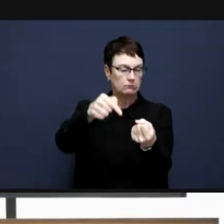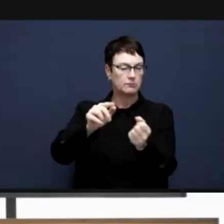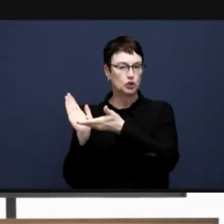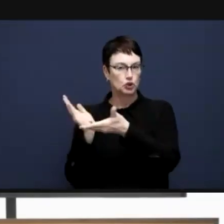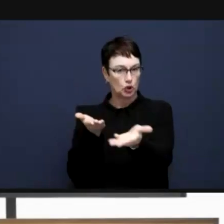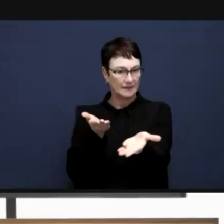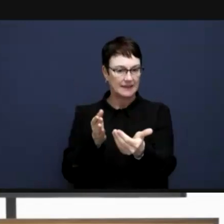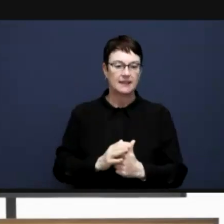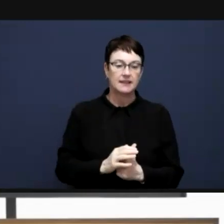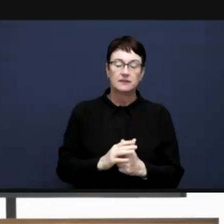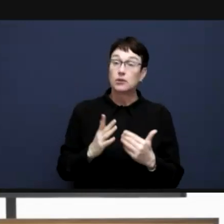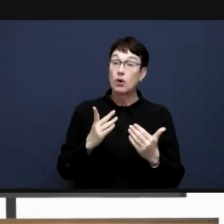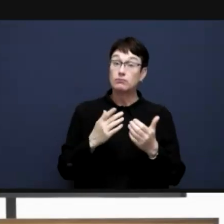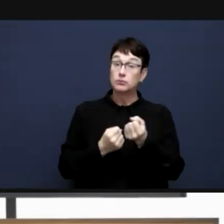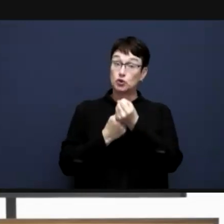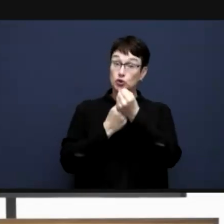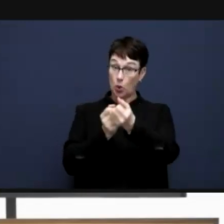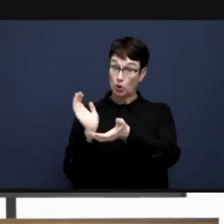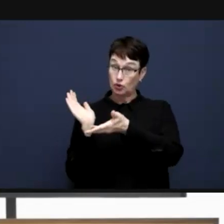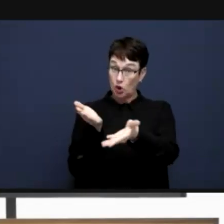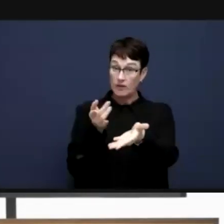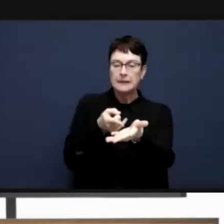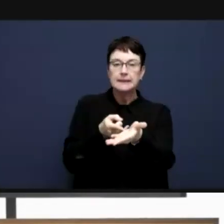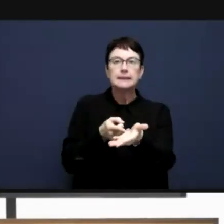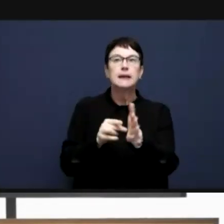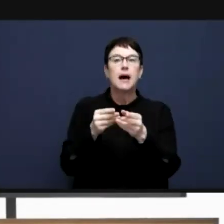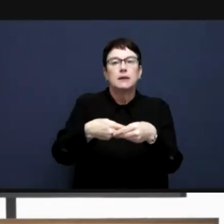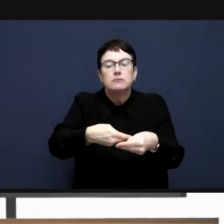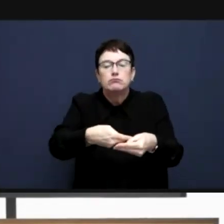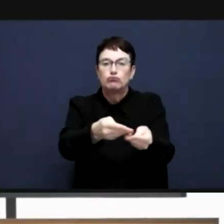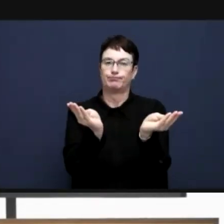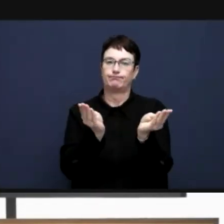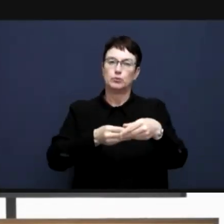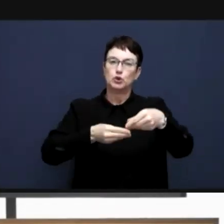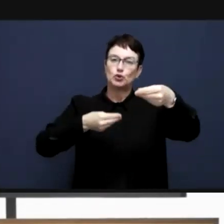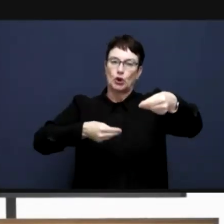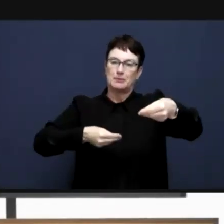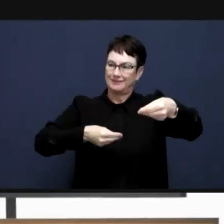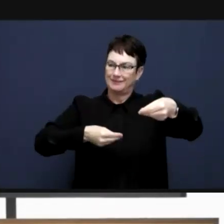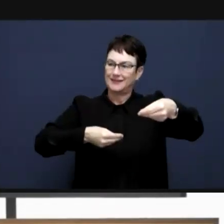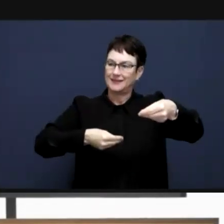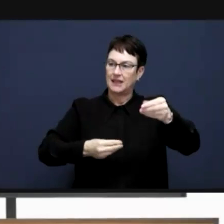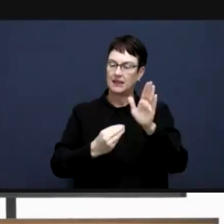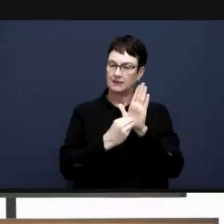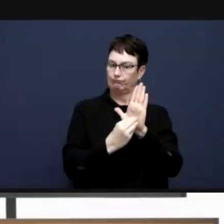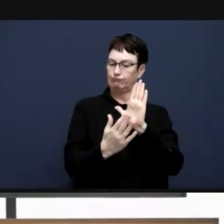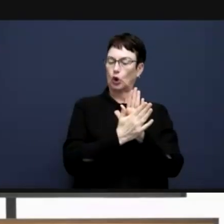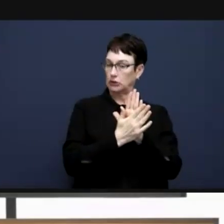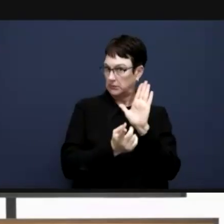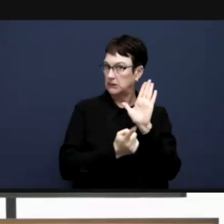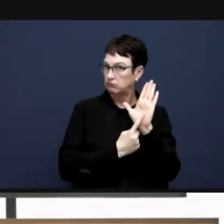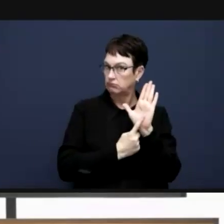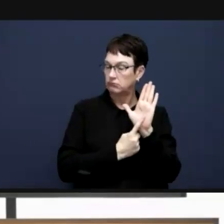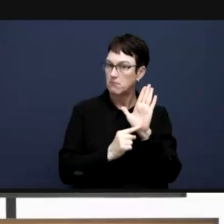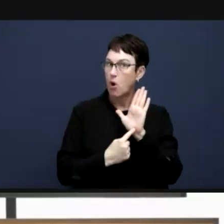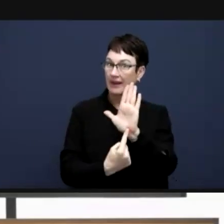support services. And I would like to emphasize that because in the discussion, it was very easy to stray from that. So